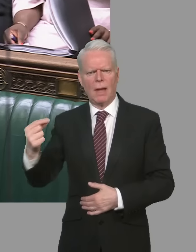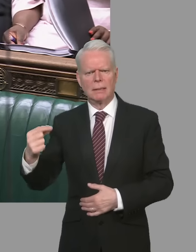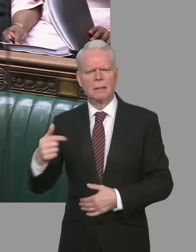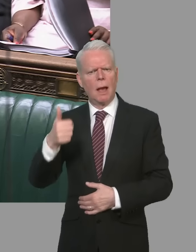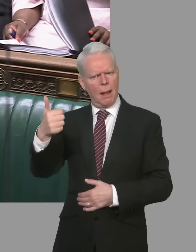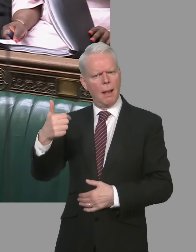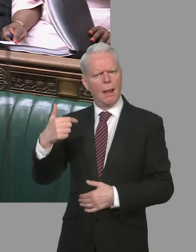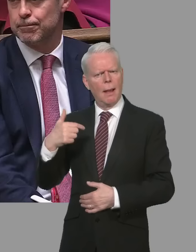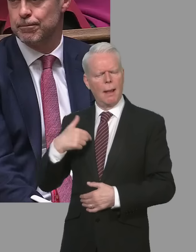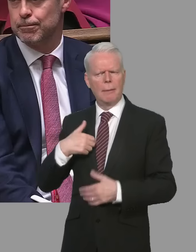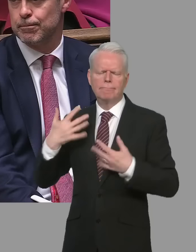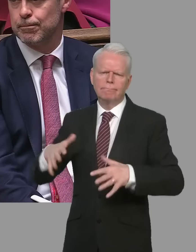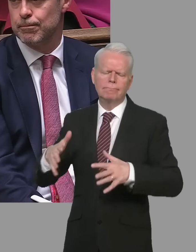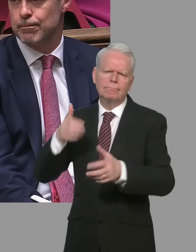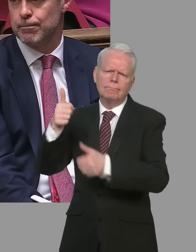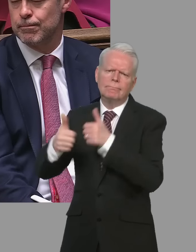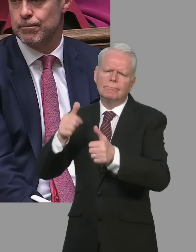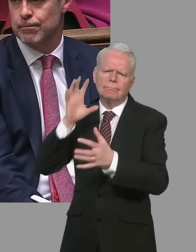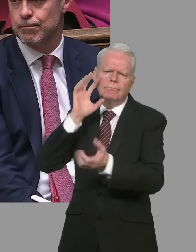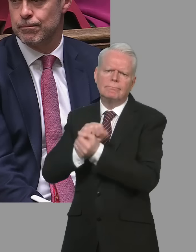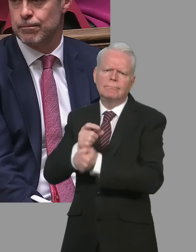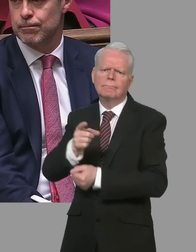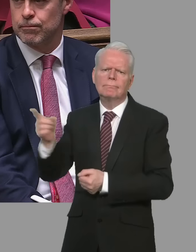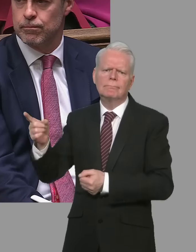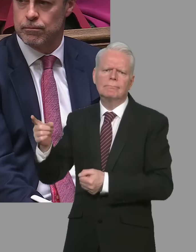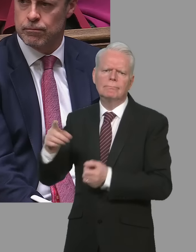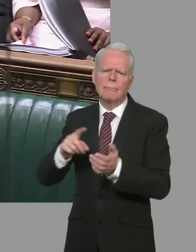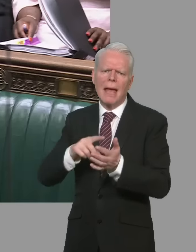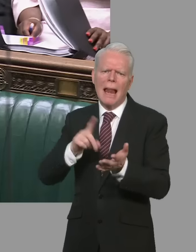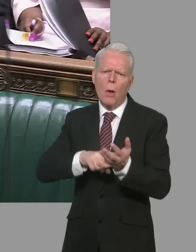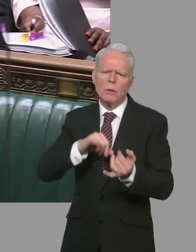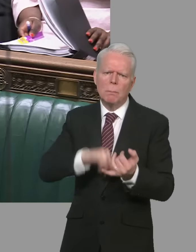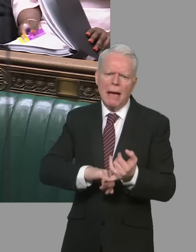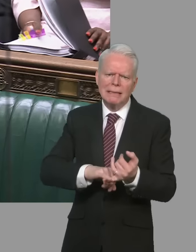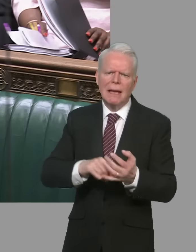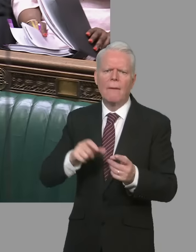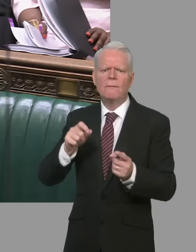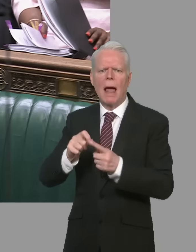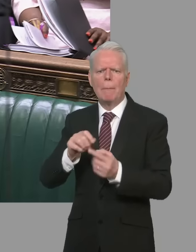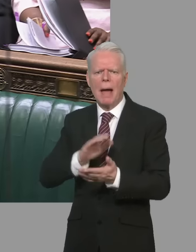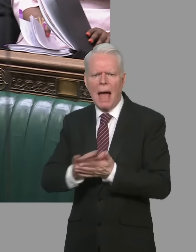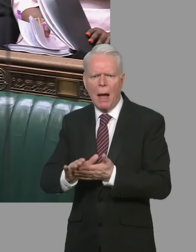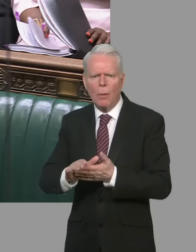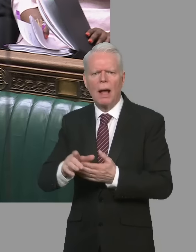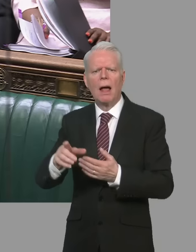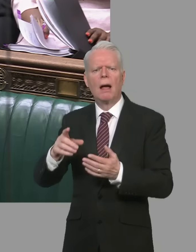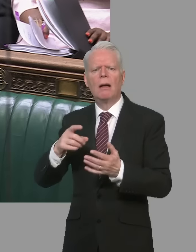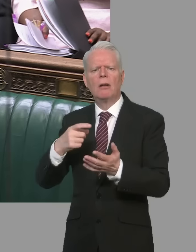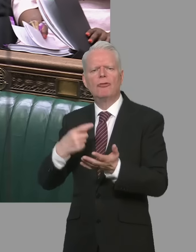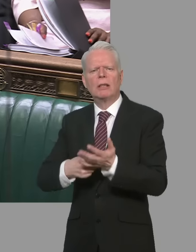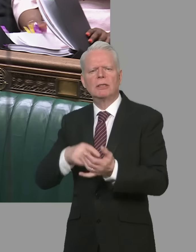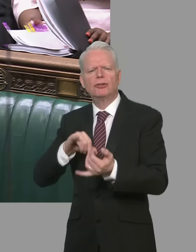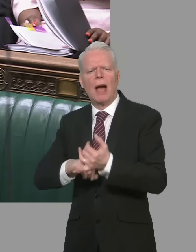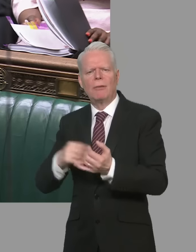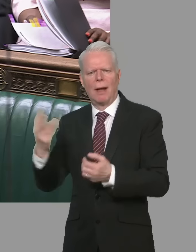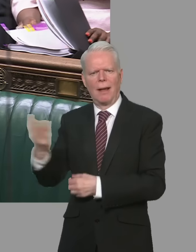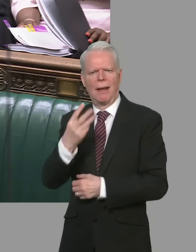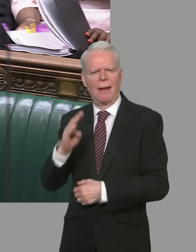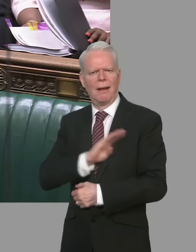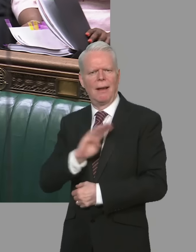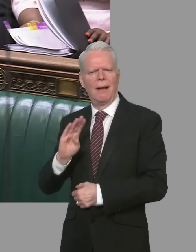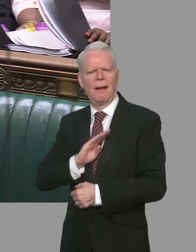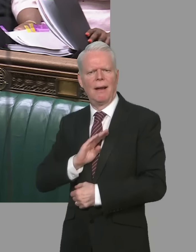and sacrifice in defence of our values will never be forgotten, and I'm delighted to hear a memorial will be